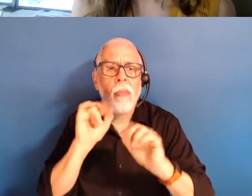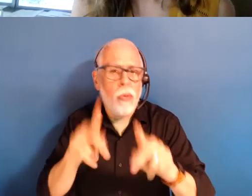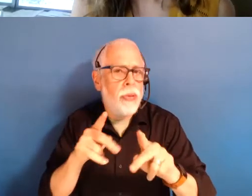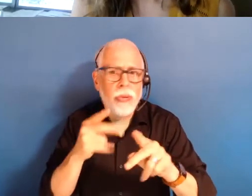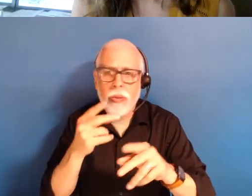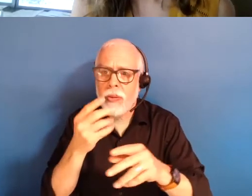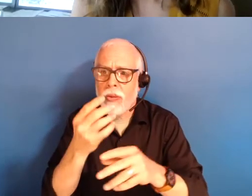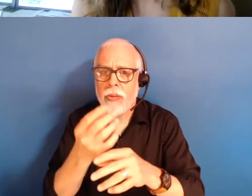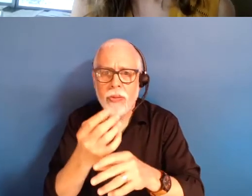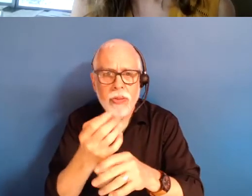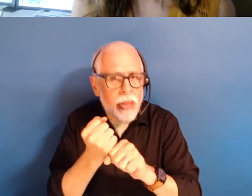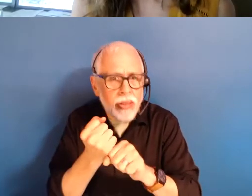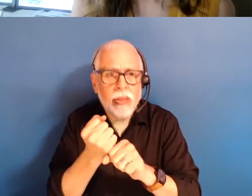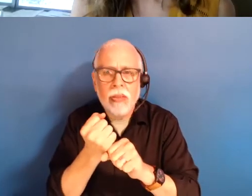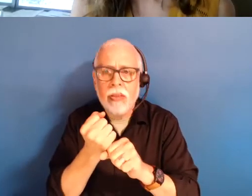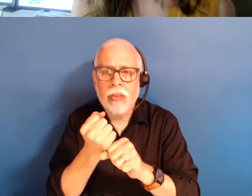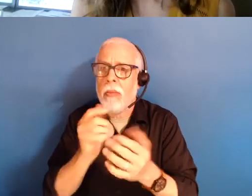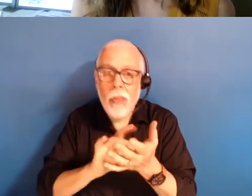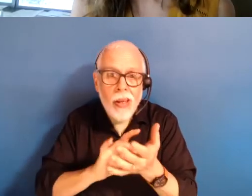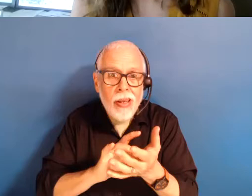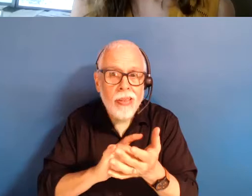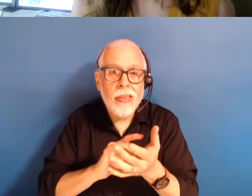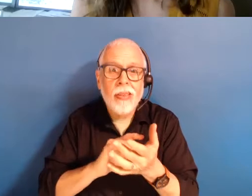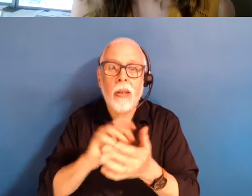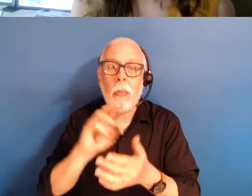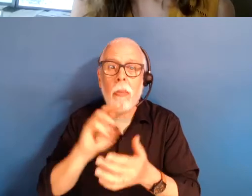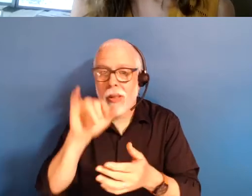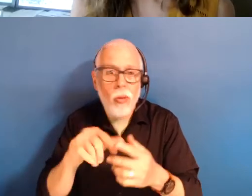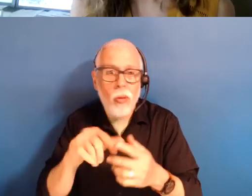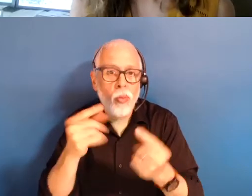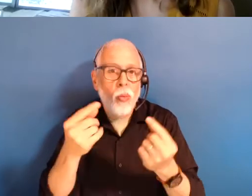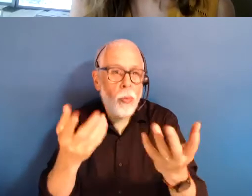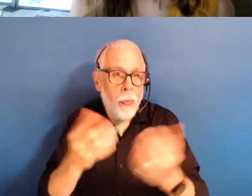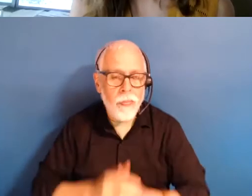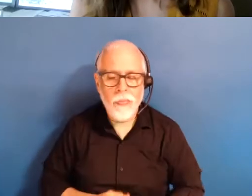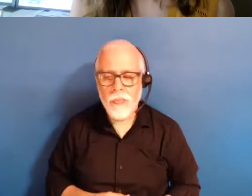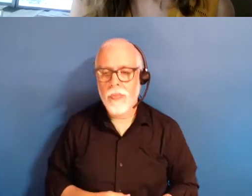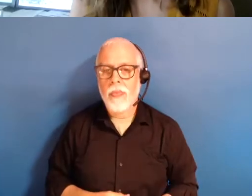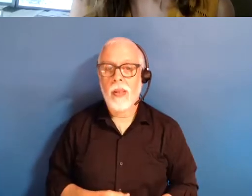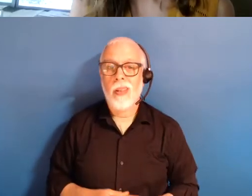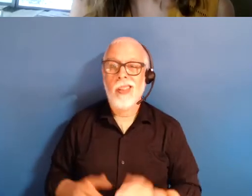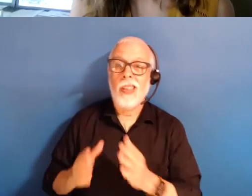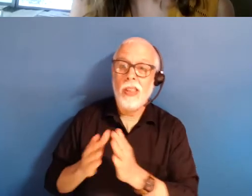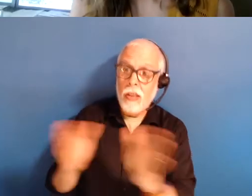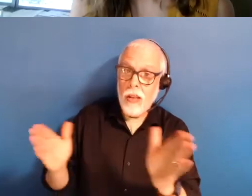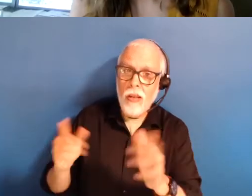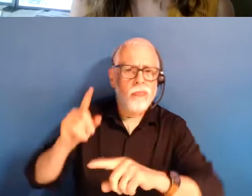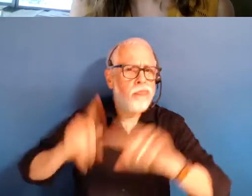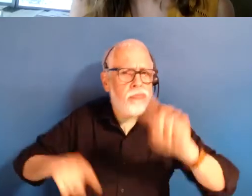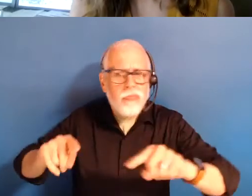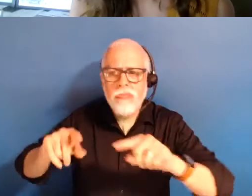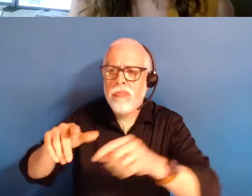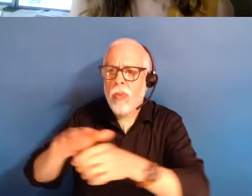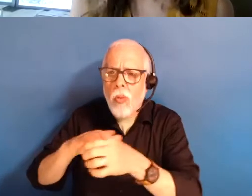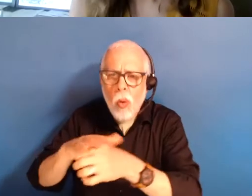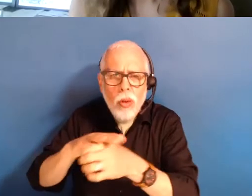access these medications, maybe at Mercy or in general? So in general, there's various locator